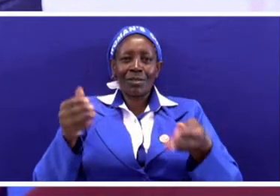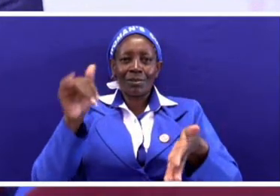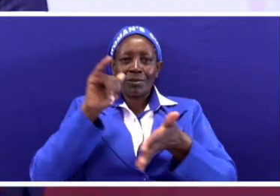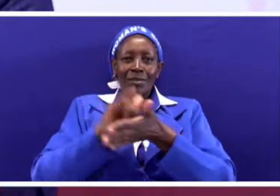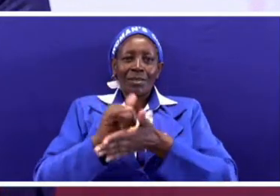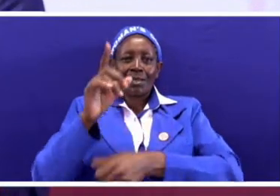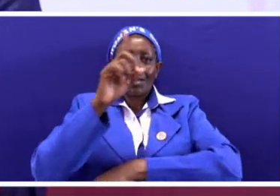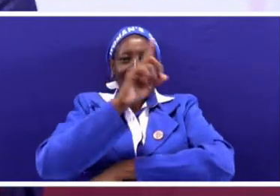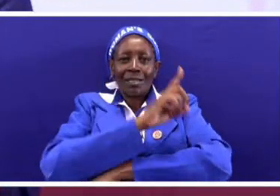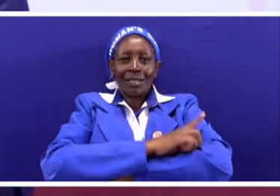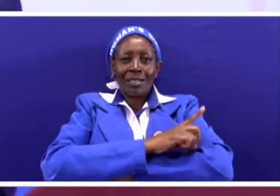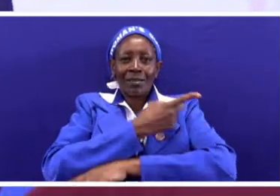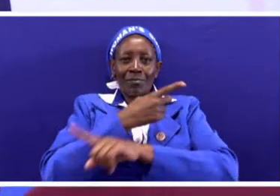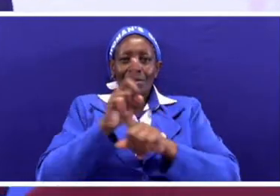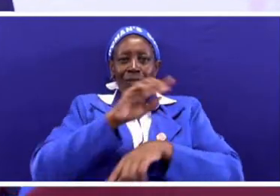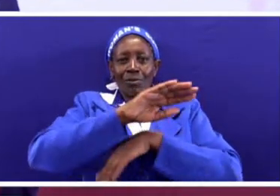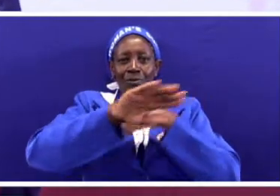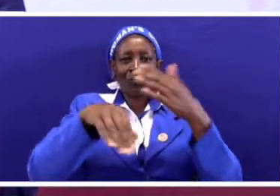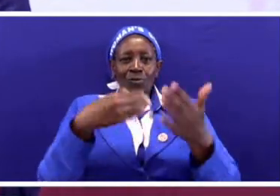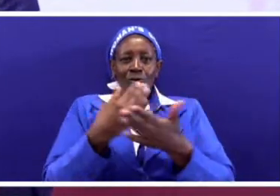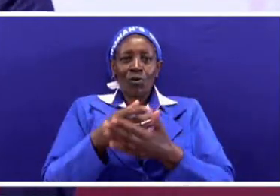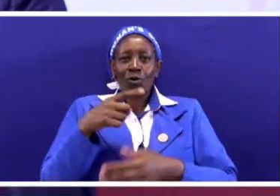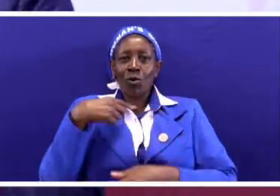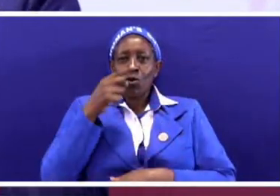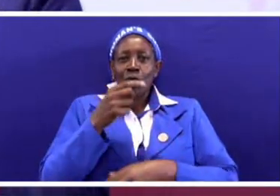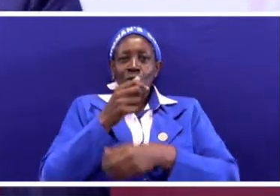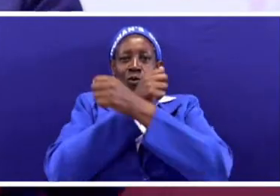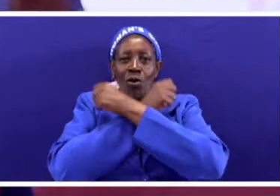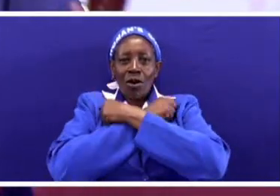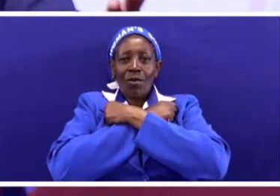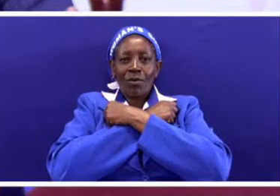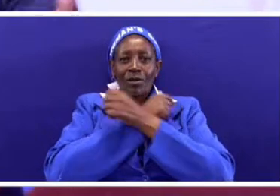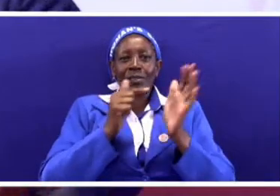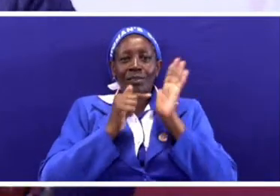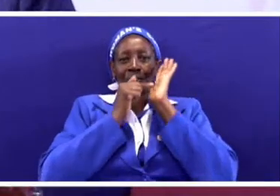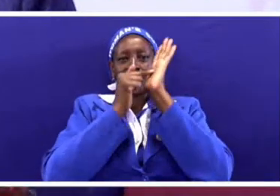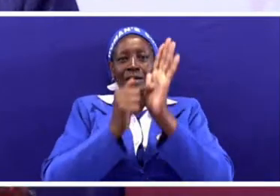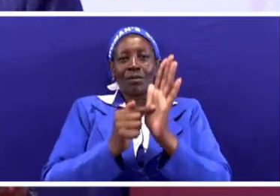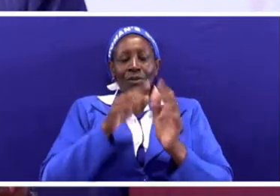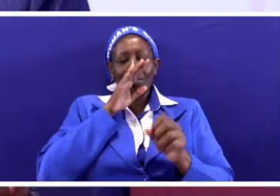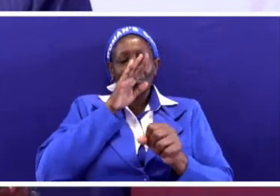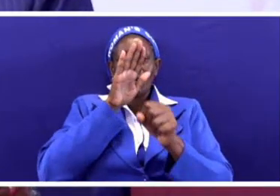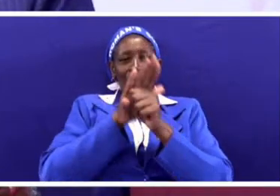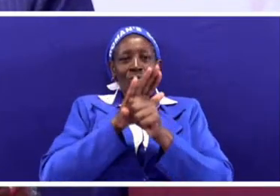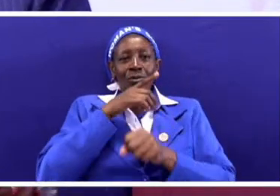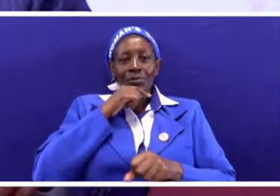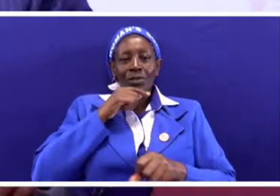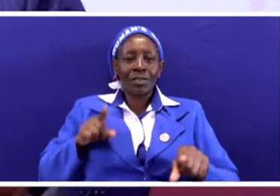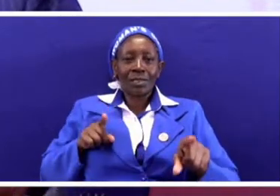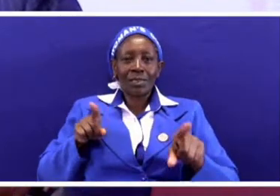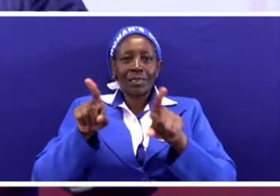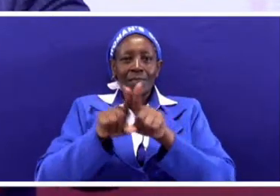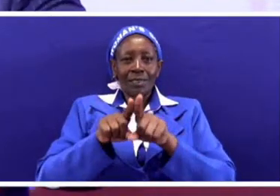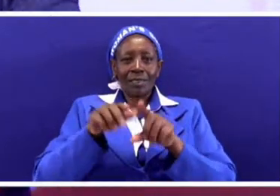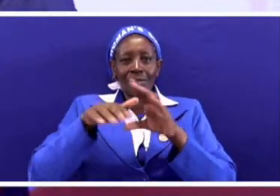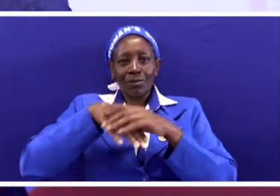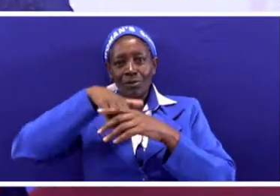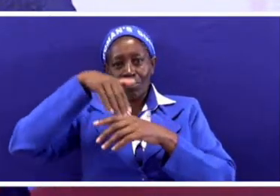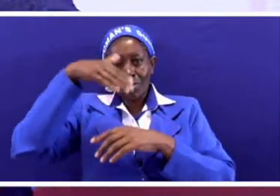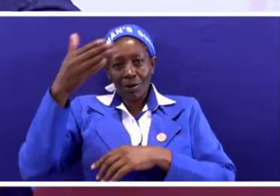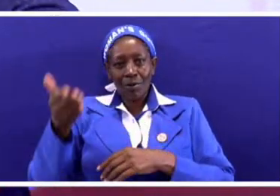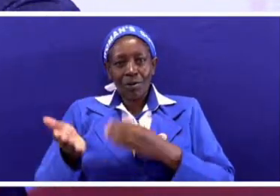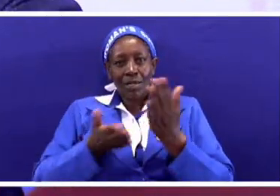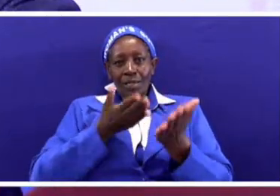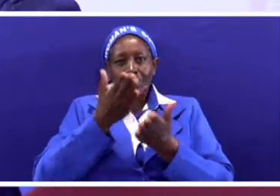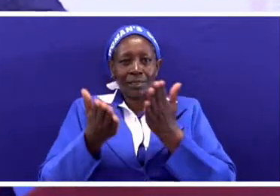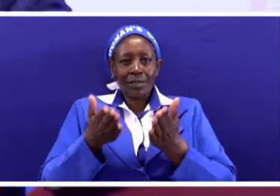but also to all who have loved his appearing. This is the promise, brothers and sisters. Go out and serve in faithfulness